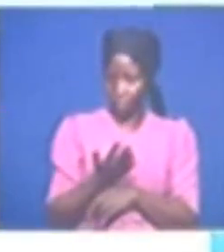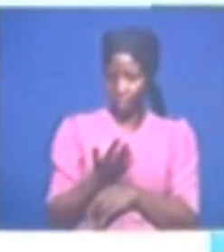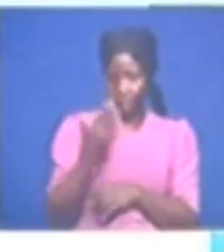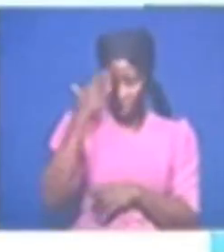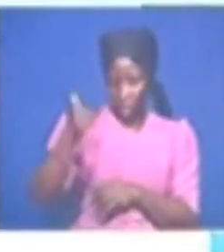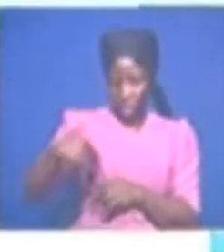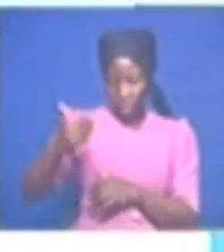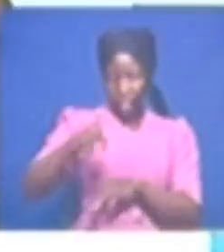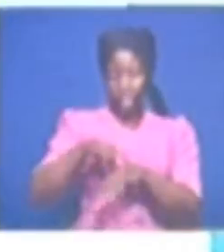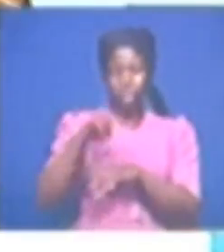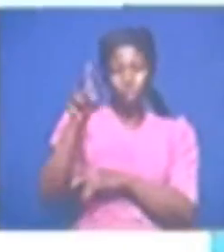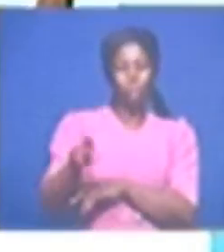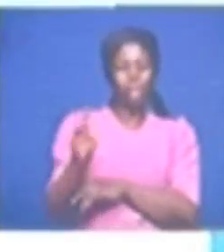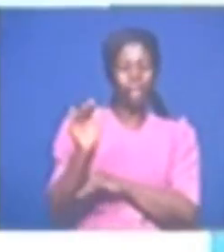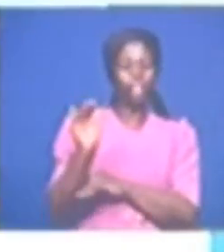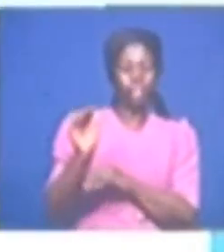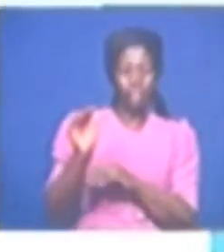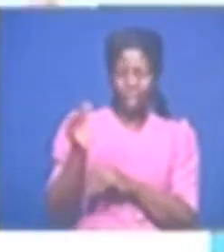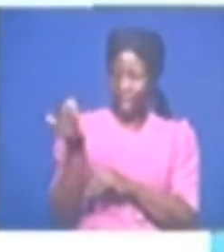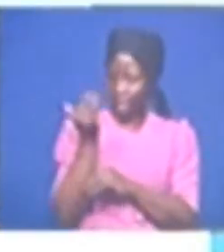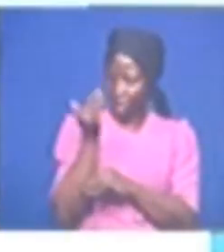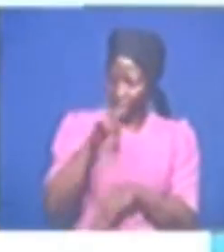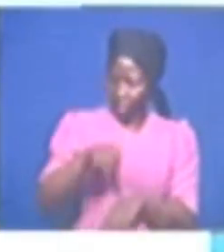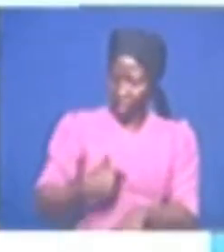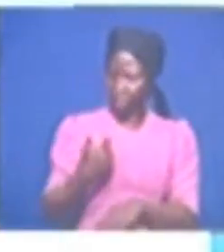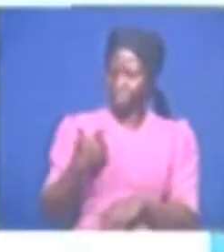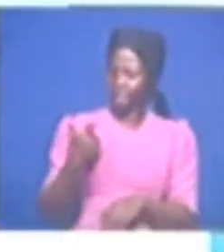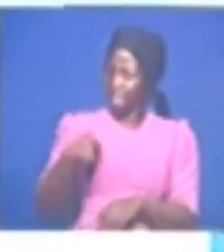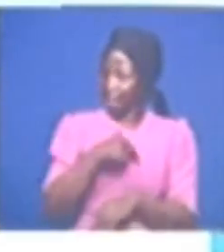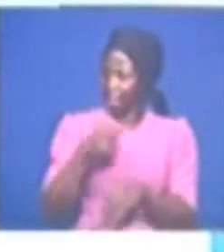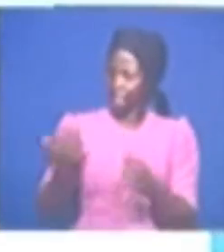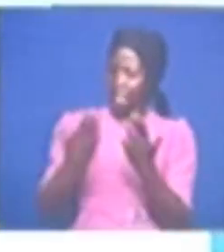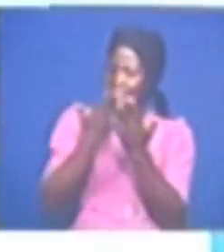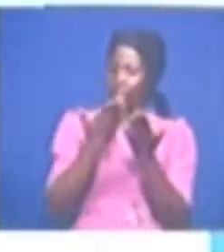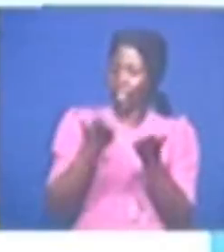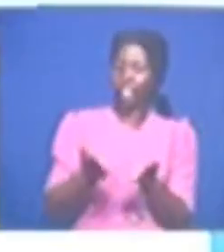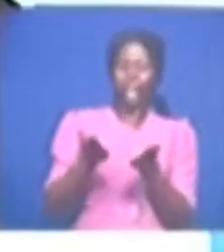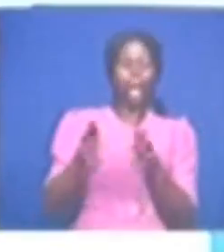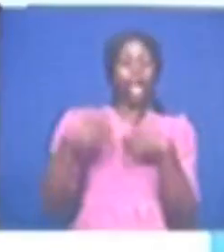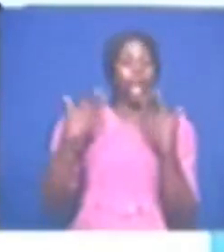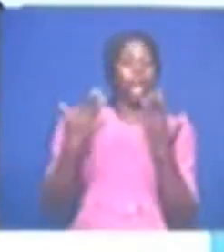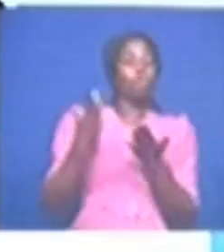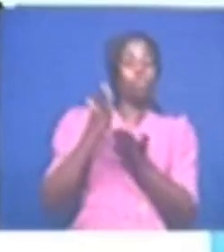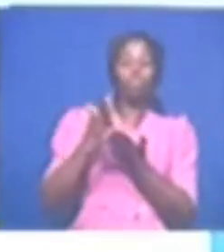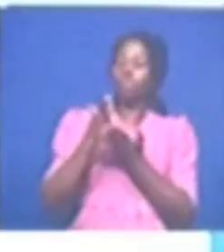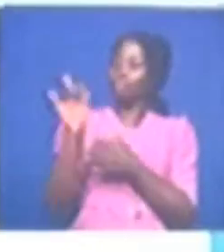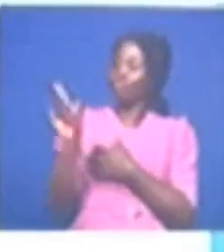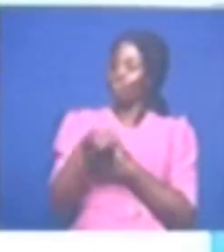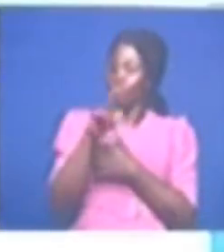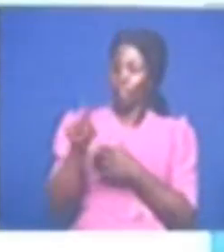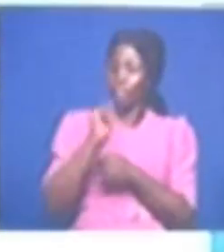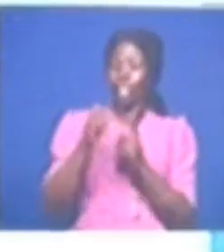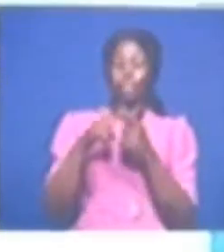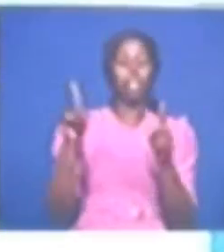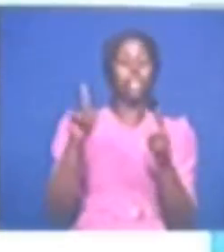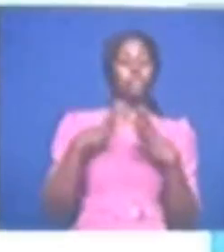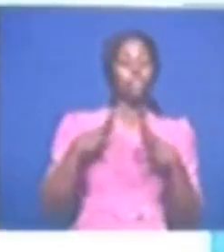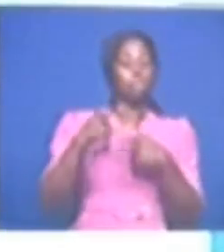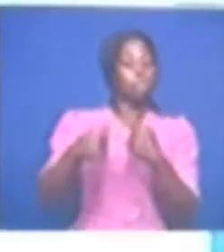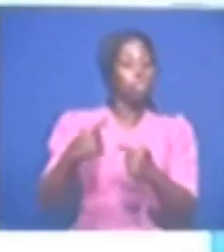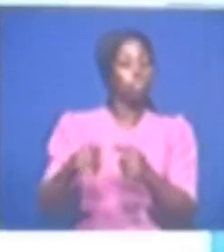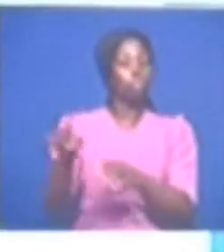ourselves how did we reach here? Yes, it was banned, but people are using it because they have no options. So